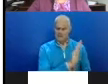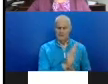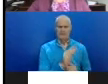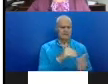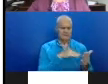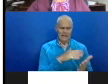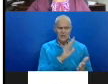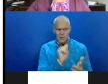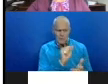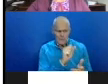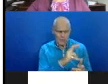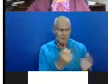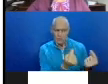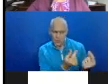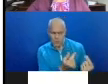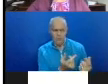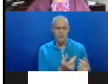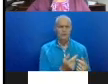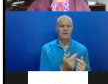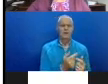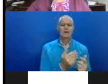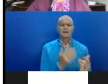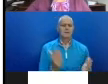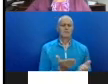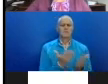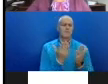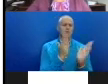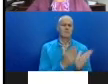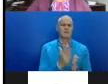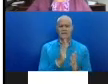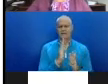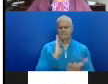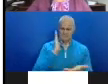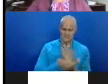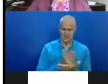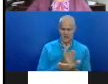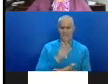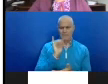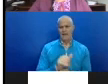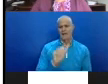abuse. Again, coming up with this idea of a proposed plan to stop the abuse, and